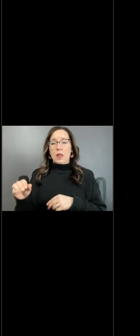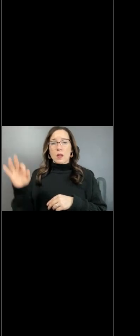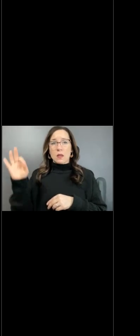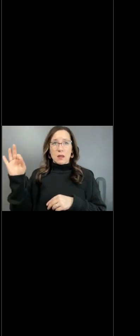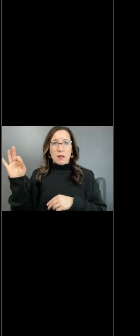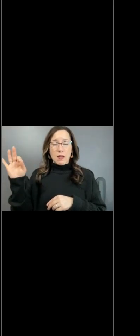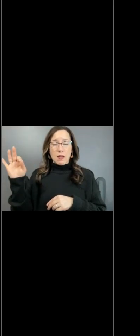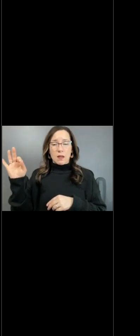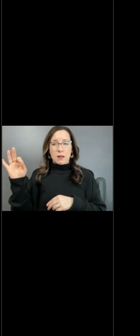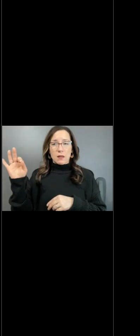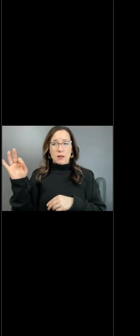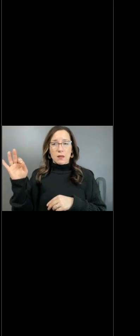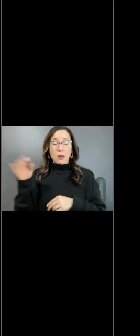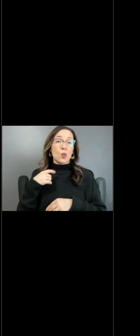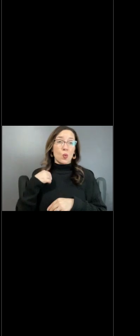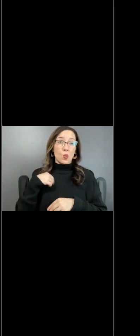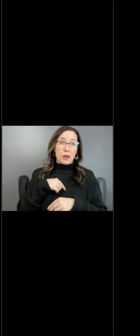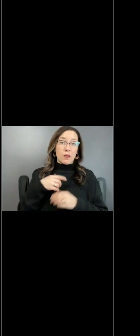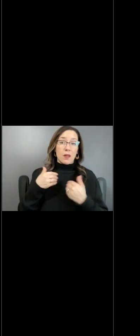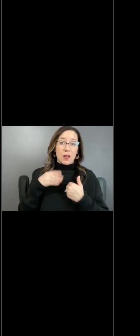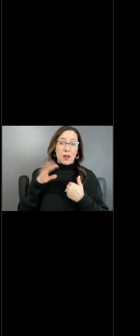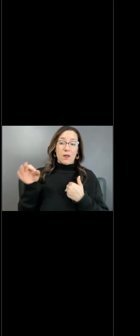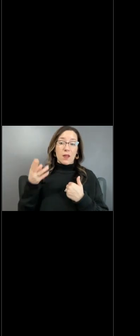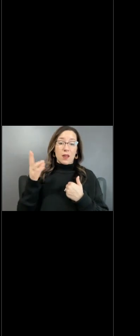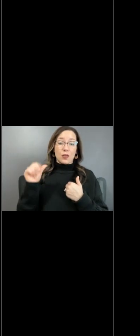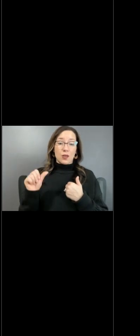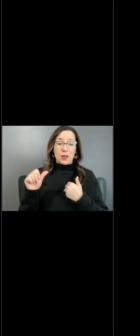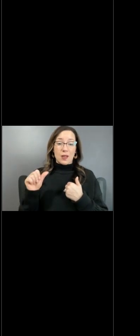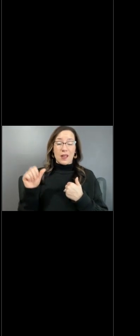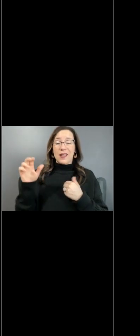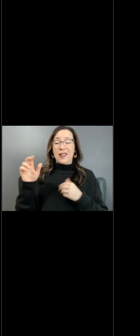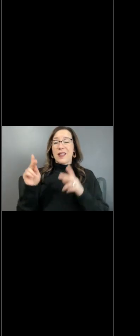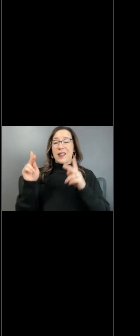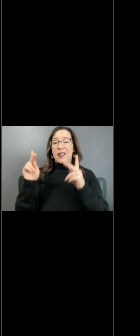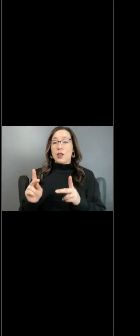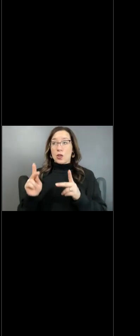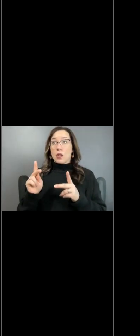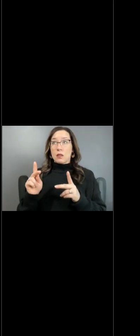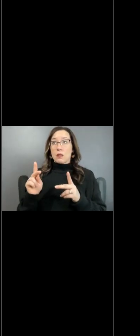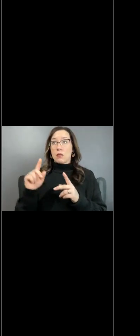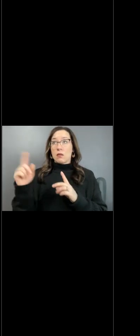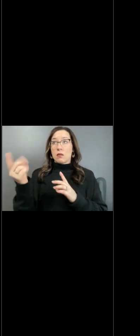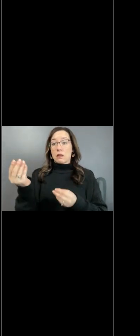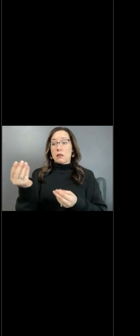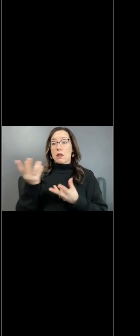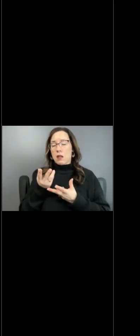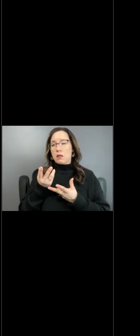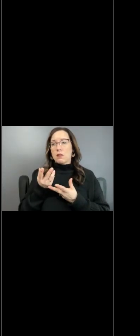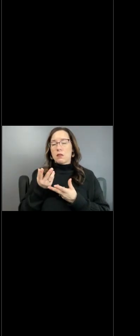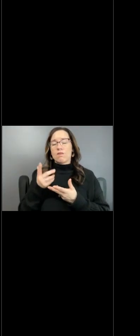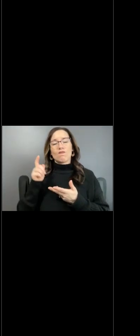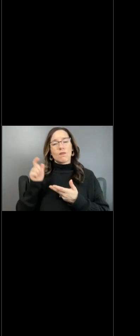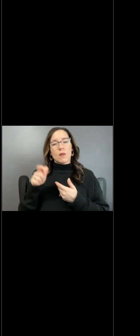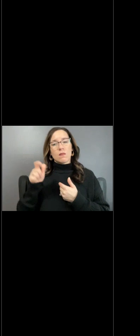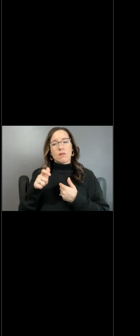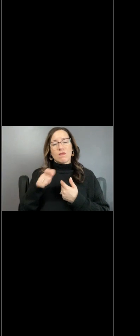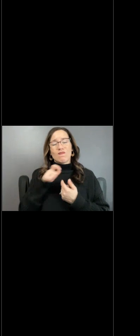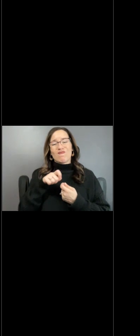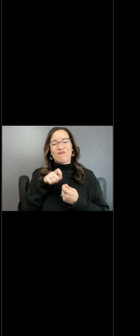2009. We have had FHA agents tell us it has to be